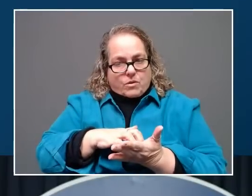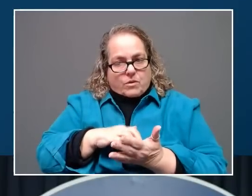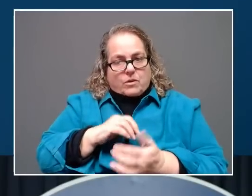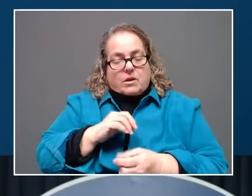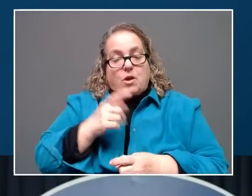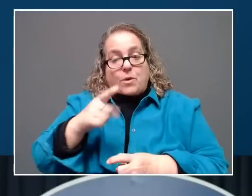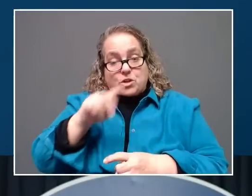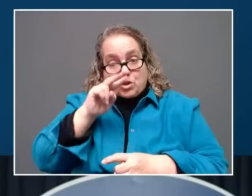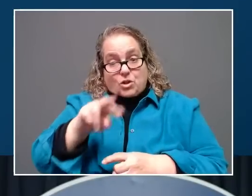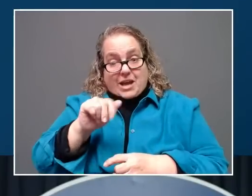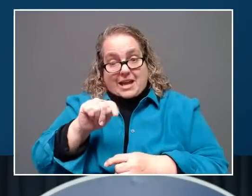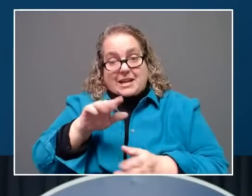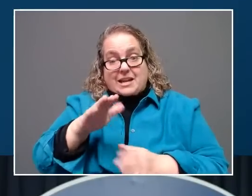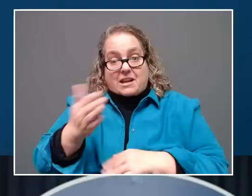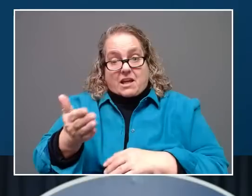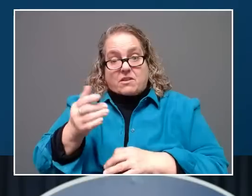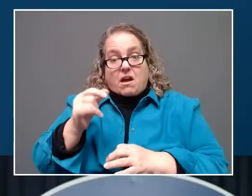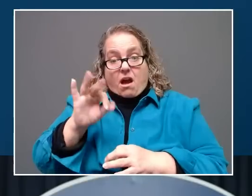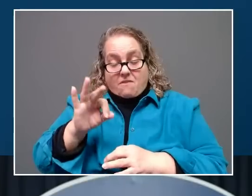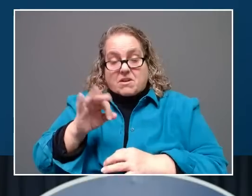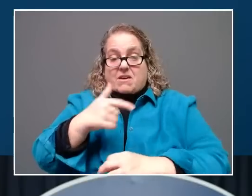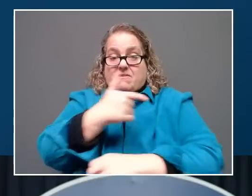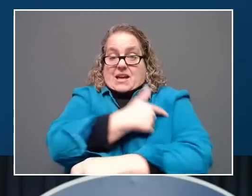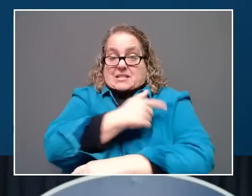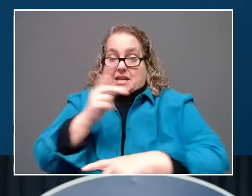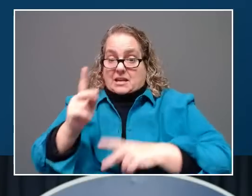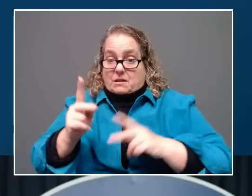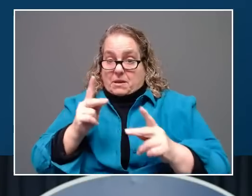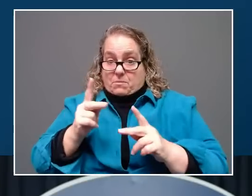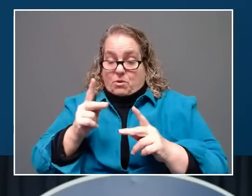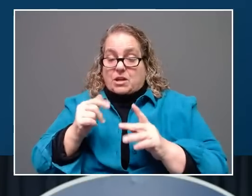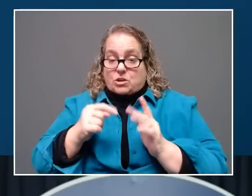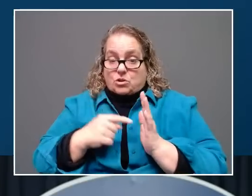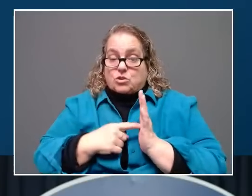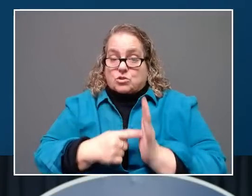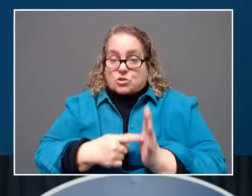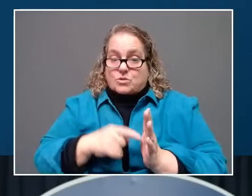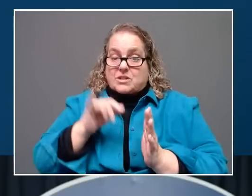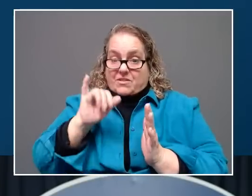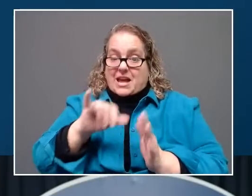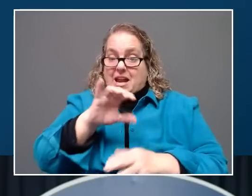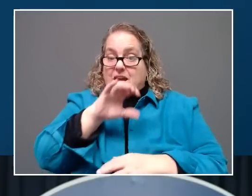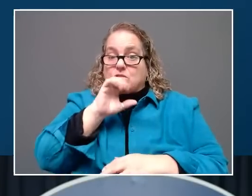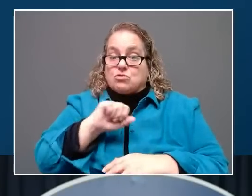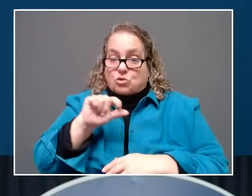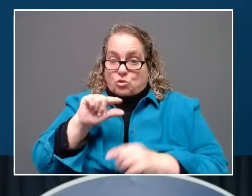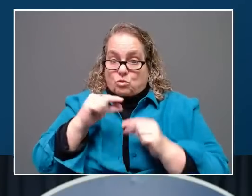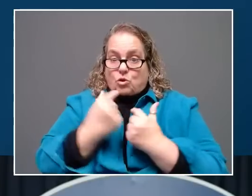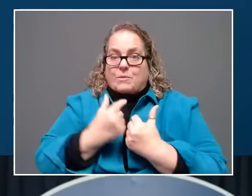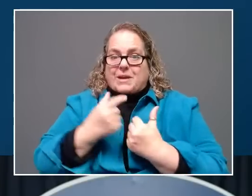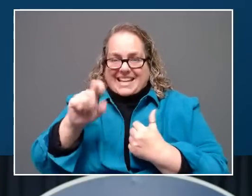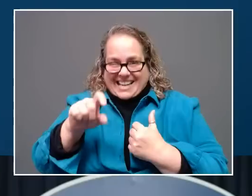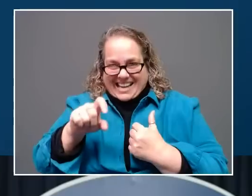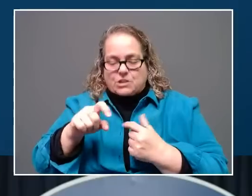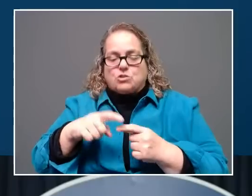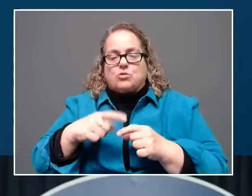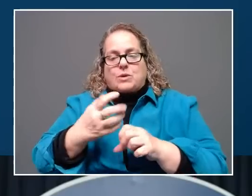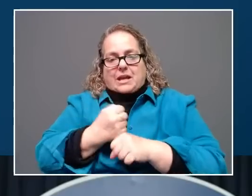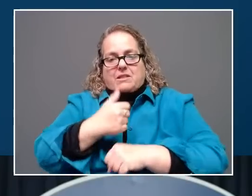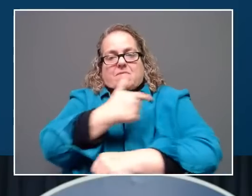of vaccinated individuals, it shows that age group really needs not only the vaccine, but the